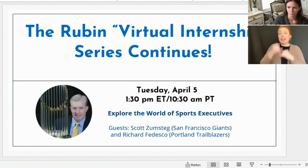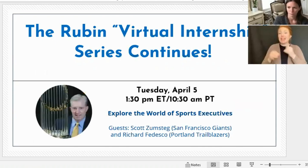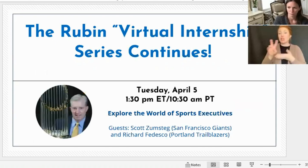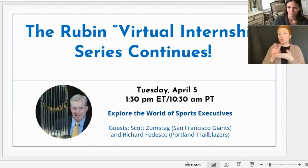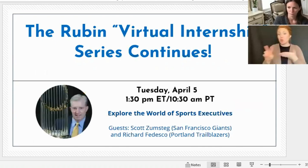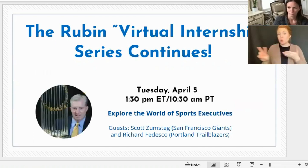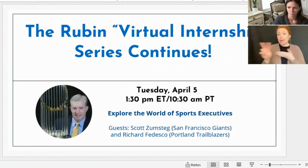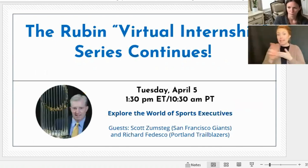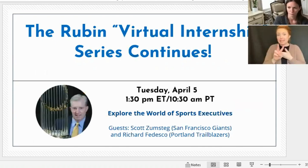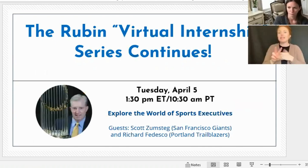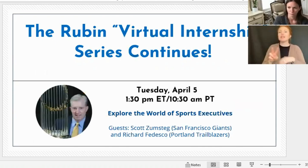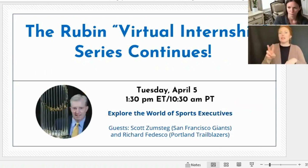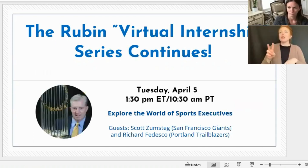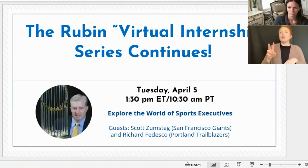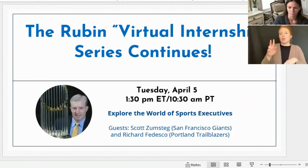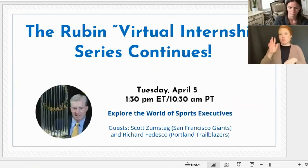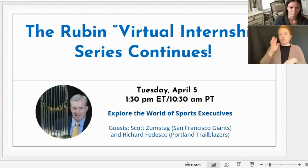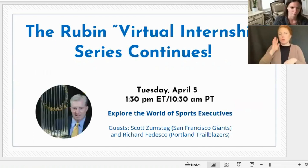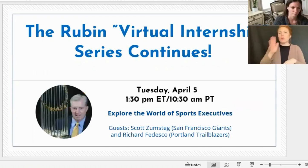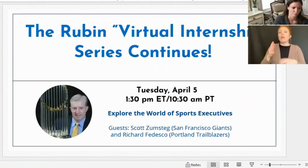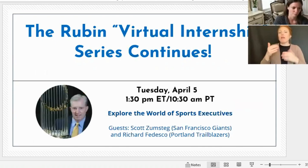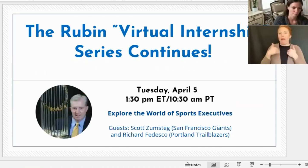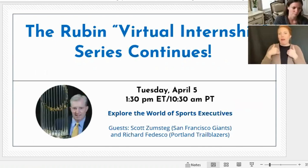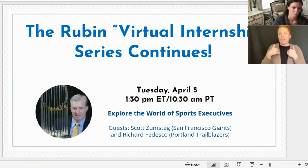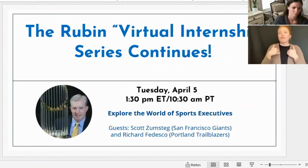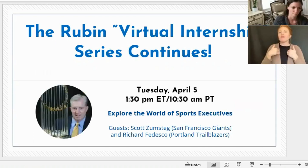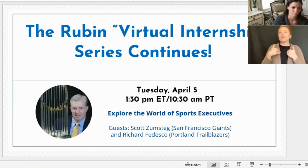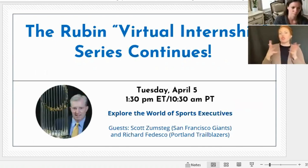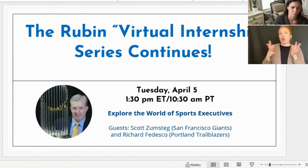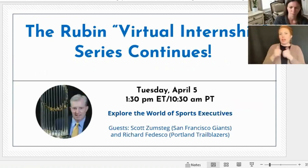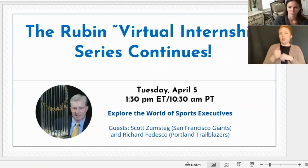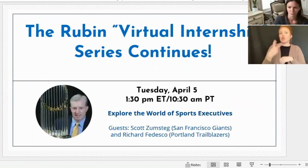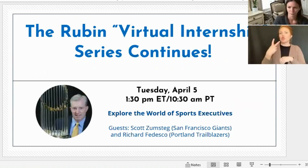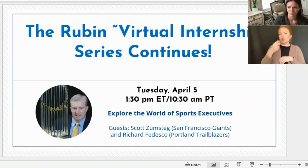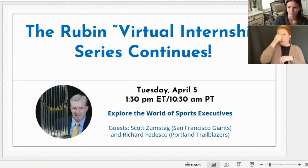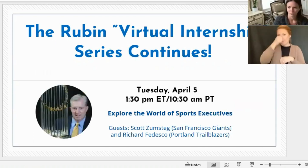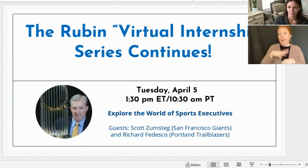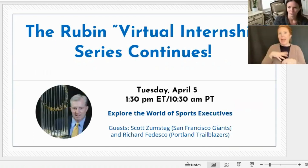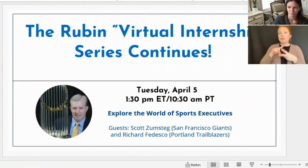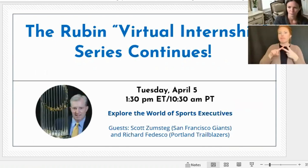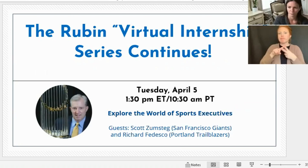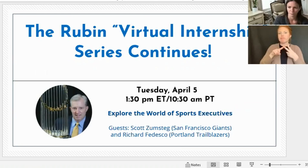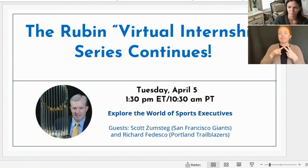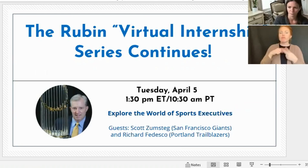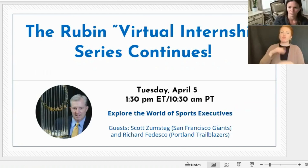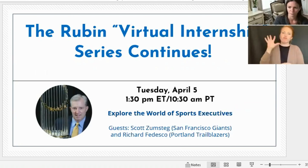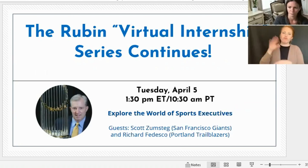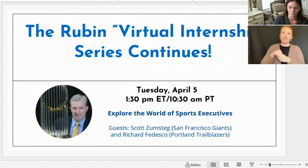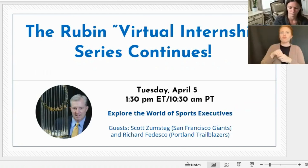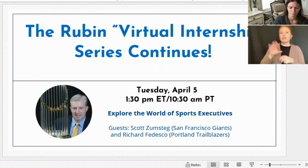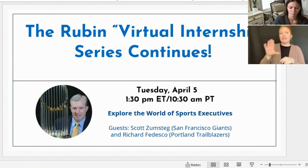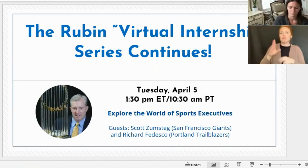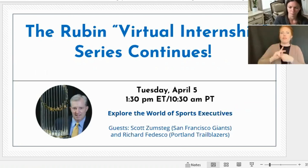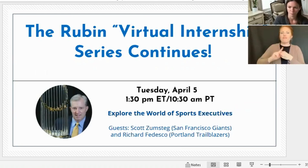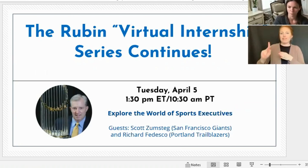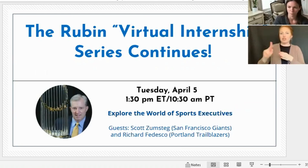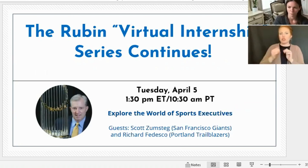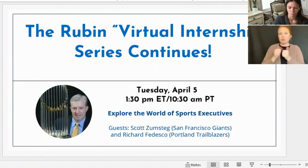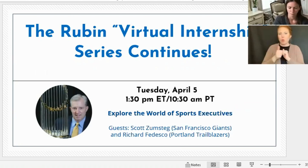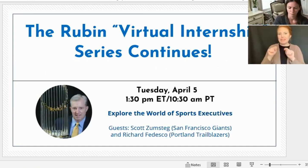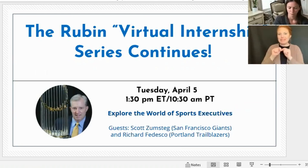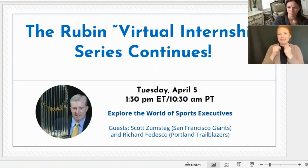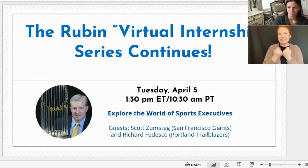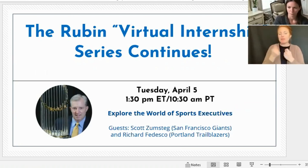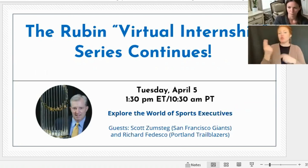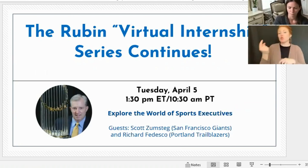time, we are going to be talking to 2 gentlemen who work in the back office of 2 professional sports teams. On Tuesday, April